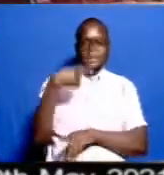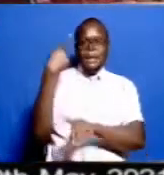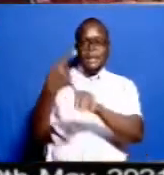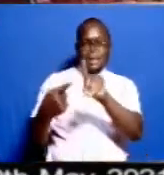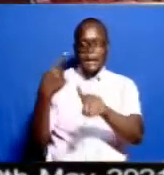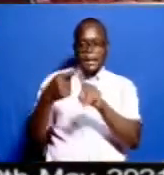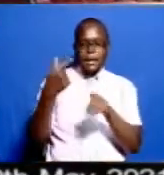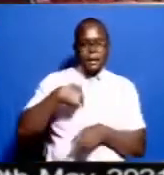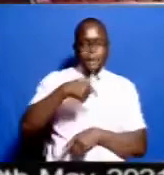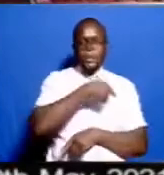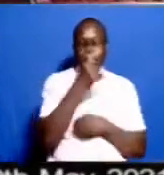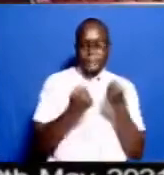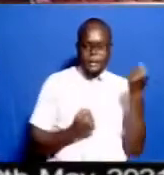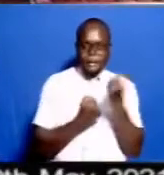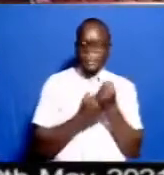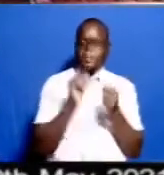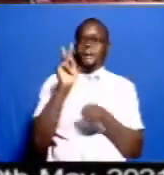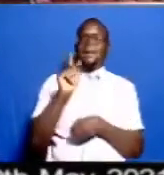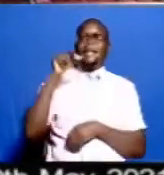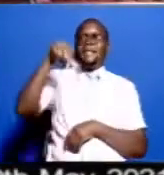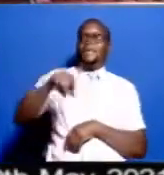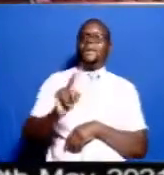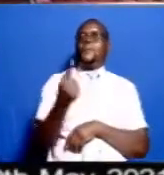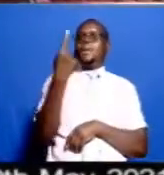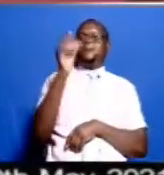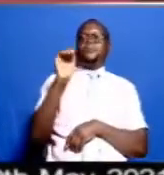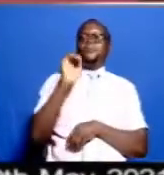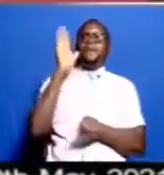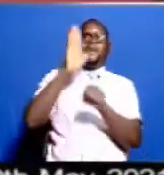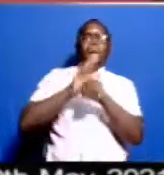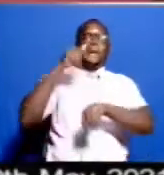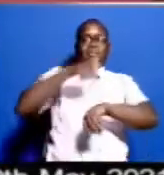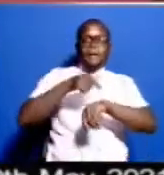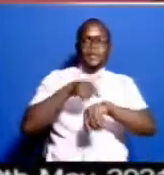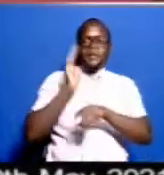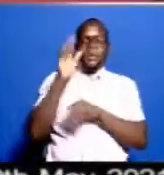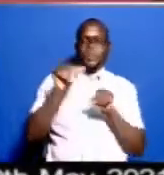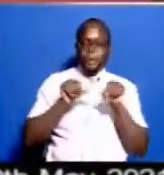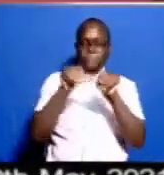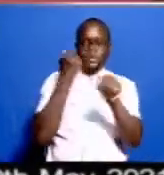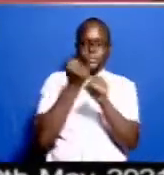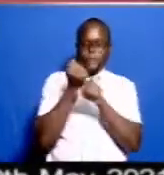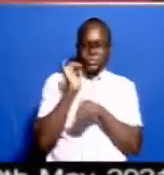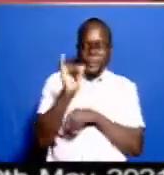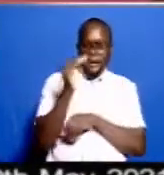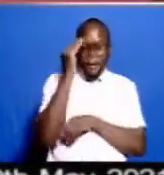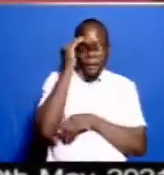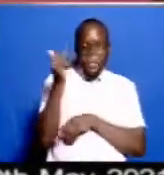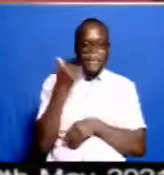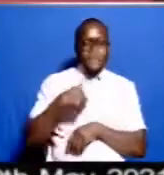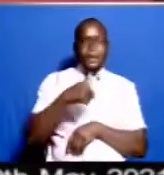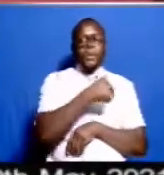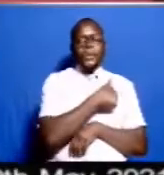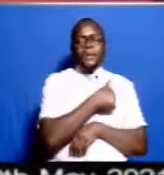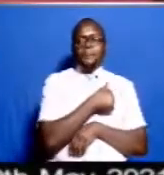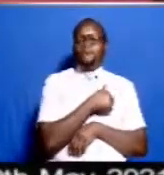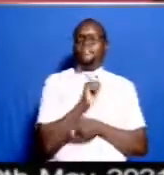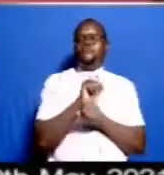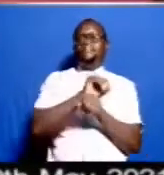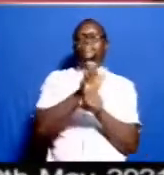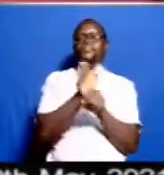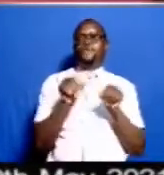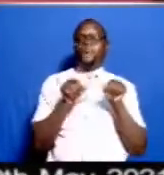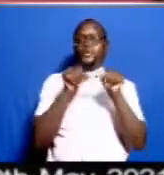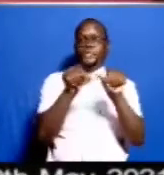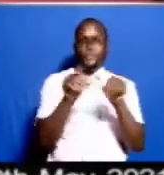we have bailed Kenya Airways out not once, many times, and we'll probably continue to do so because we're just coming out of a pandemic, or still